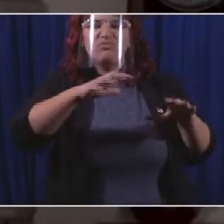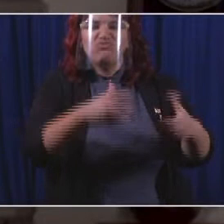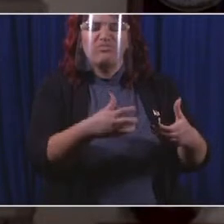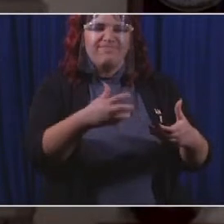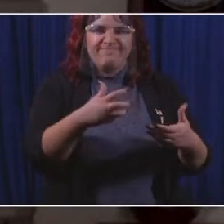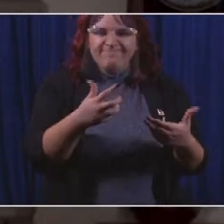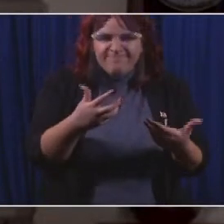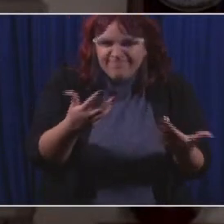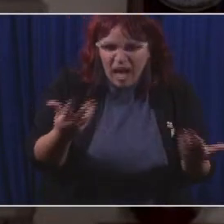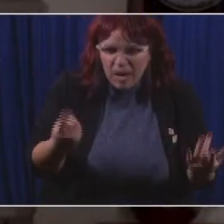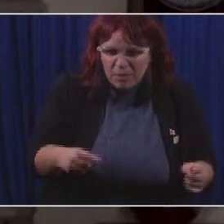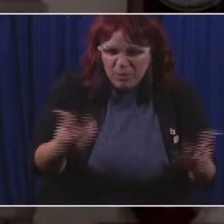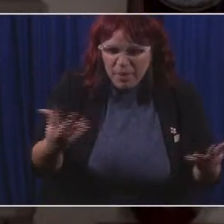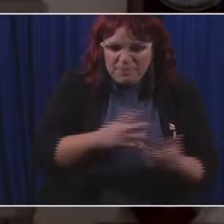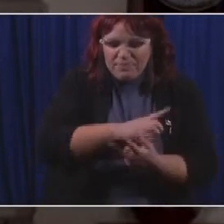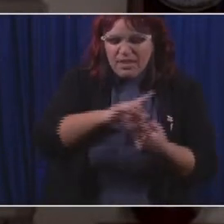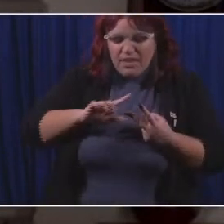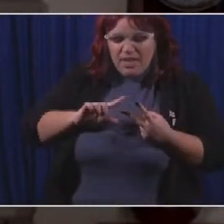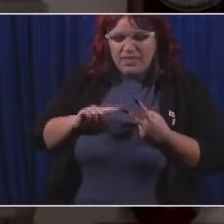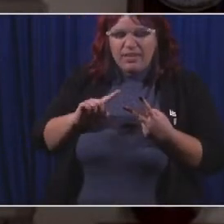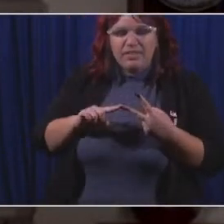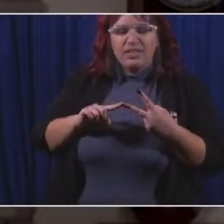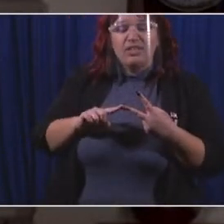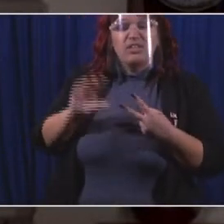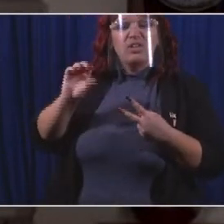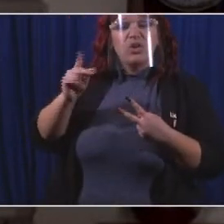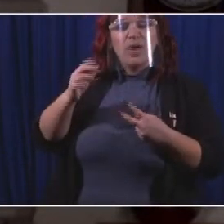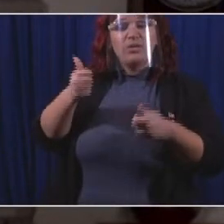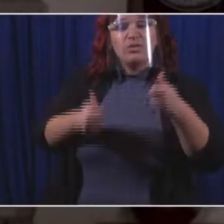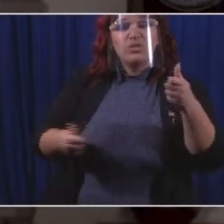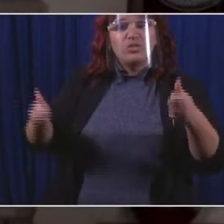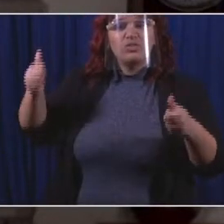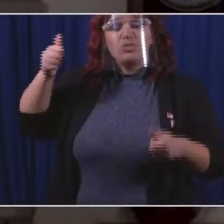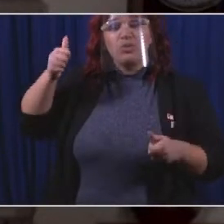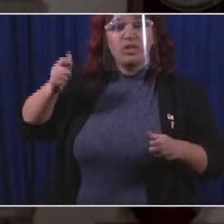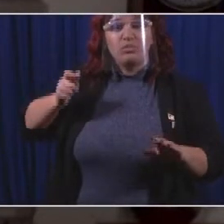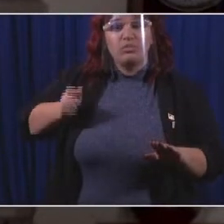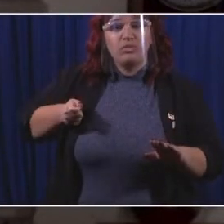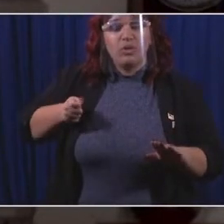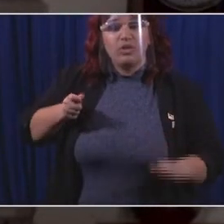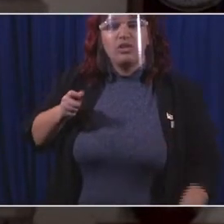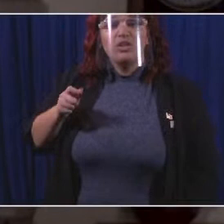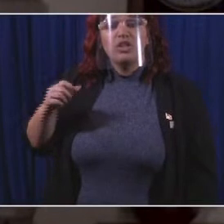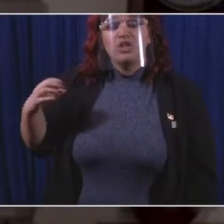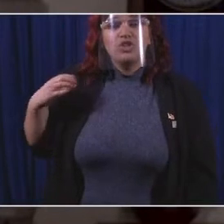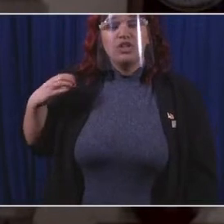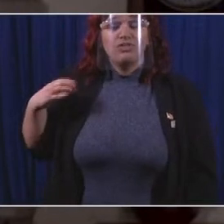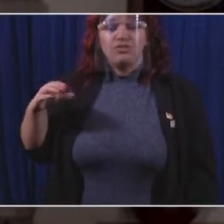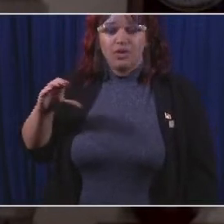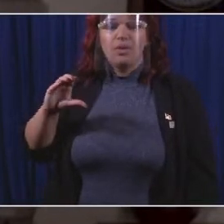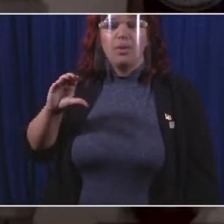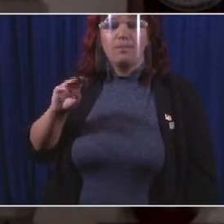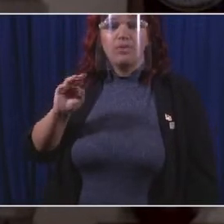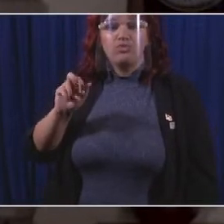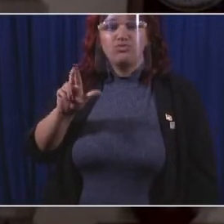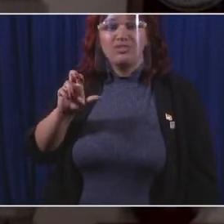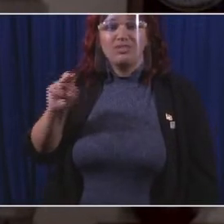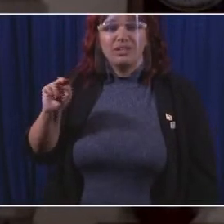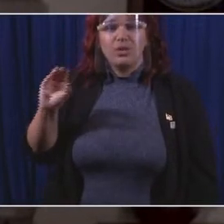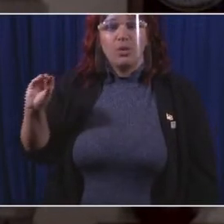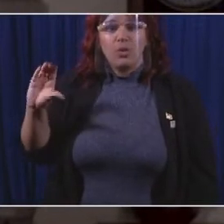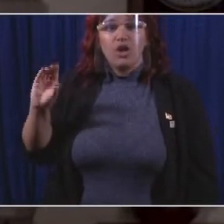response to requests from Ohio Supreme Court Chief Justice Maureen O'Connor and the Ohio Restaurant Association